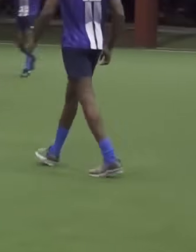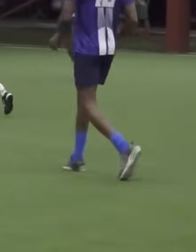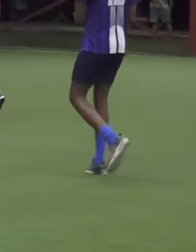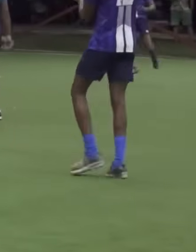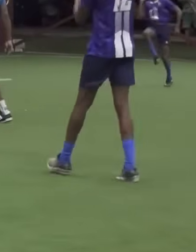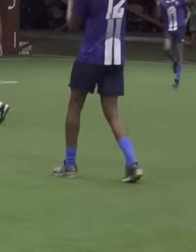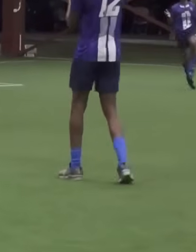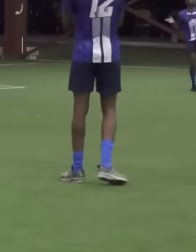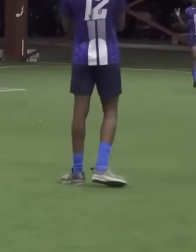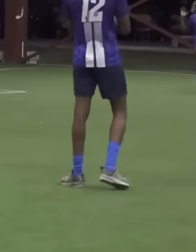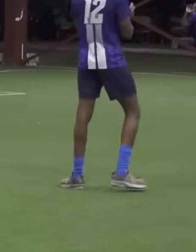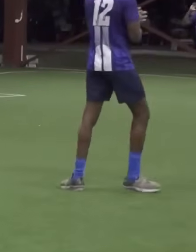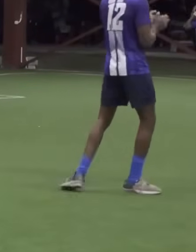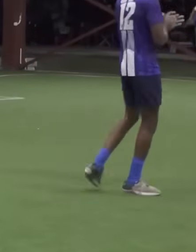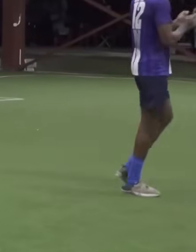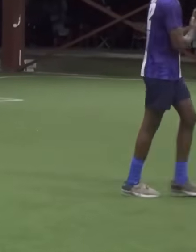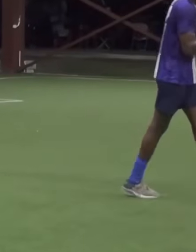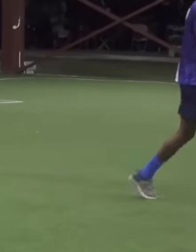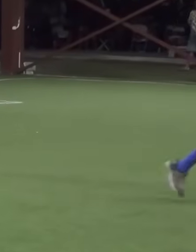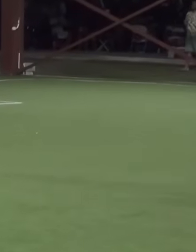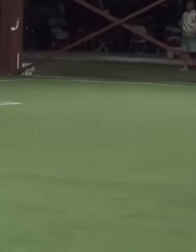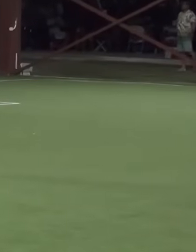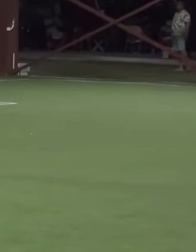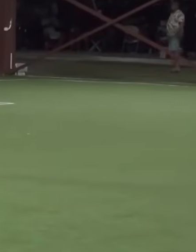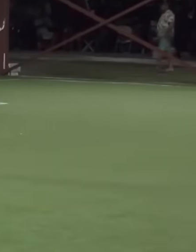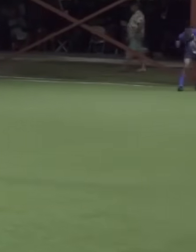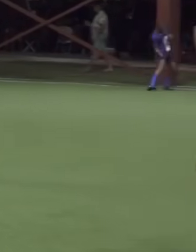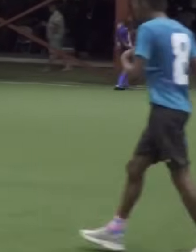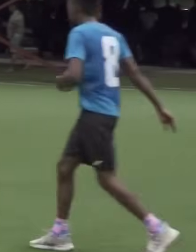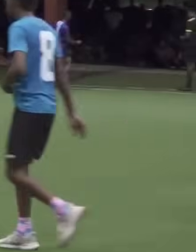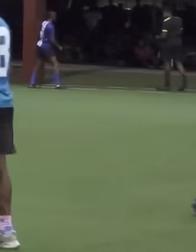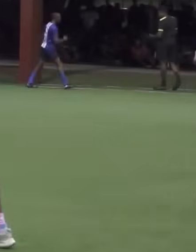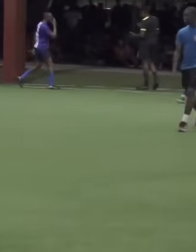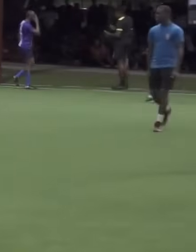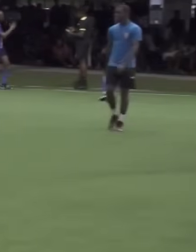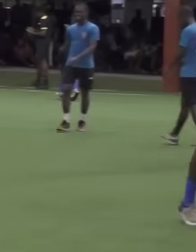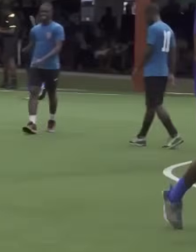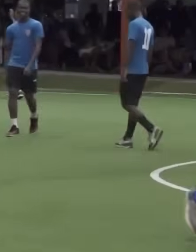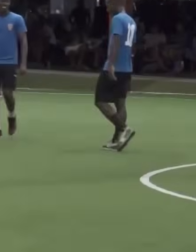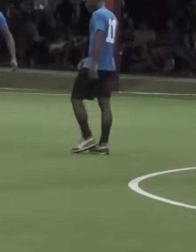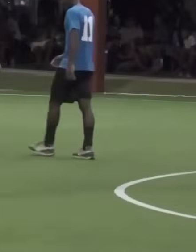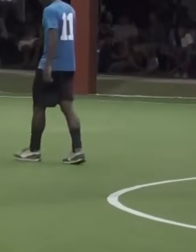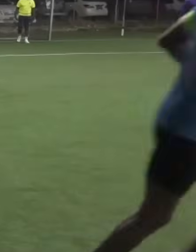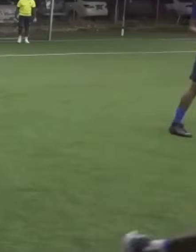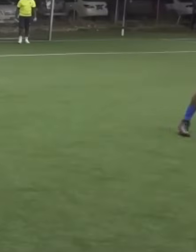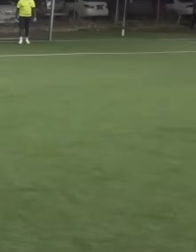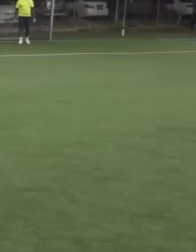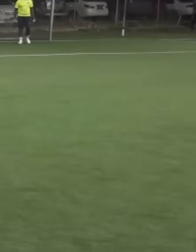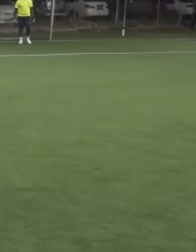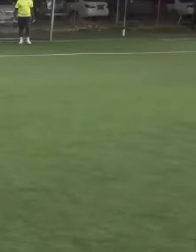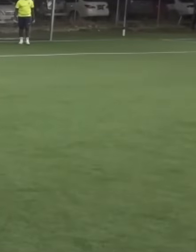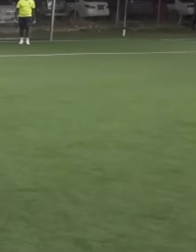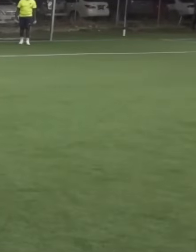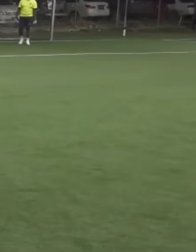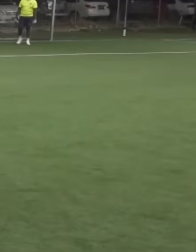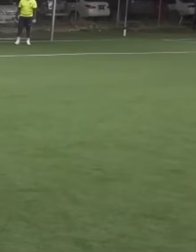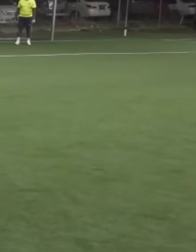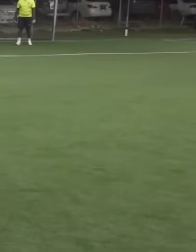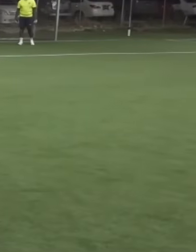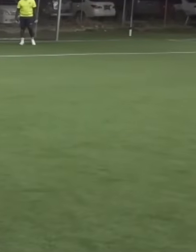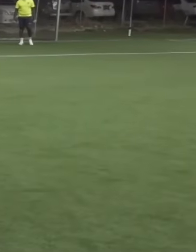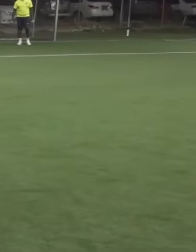Ray Don Ben with the impressive finish. Things a bit interesting. The comeback could be on, but it wasn't to